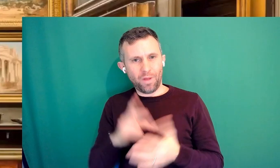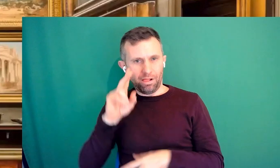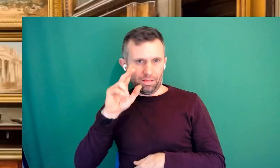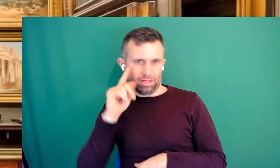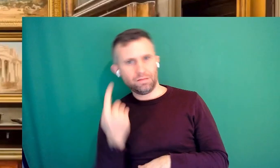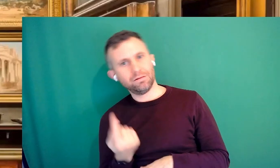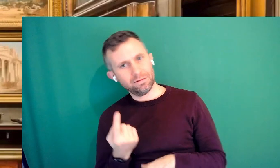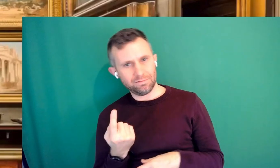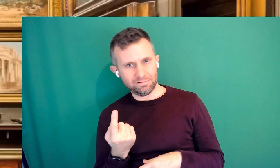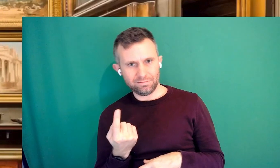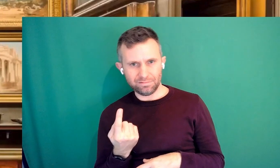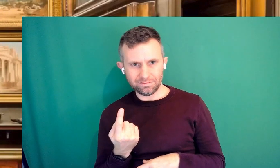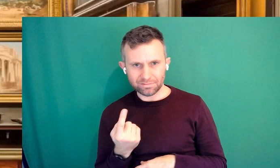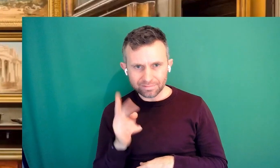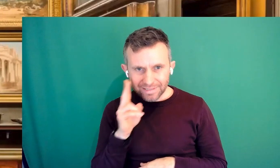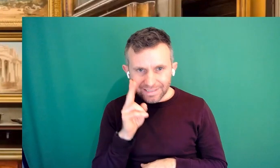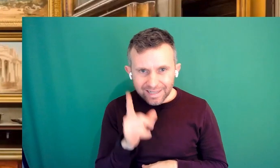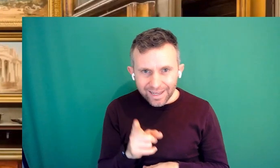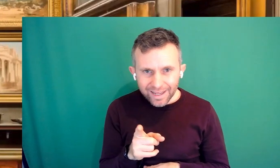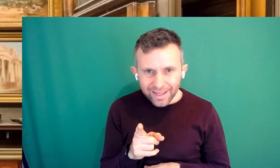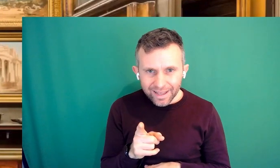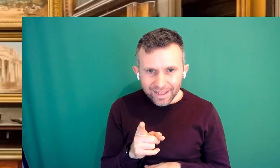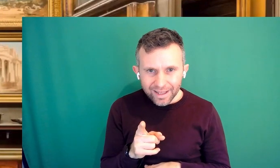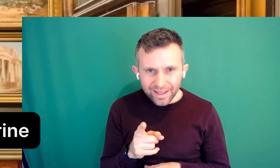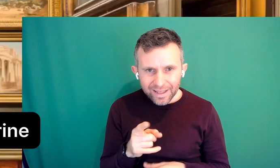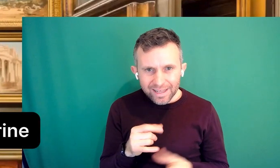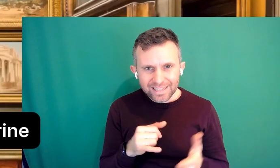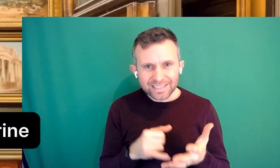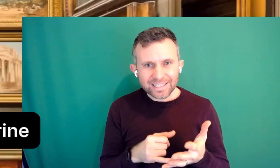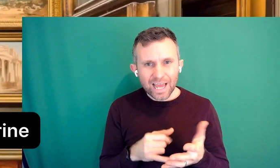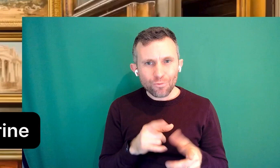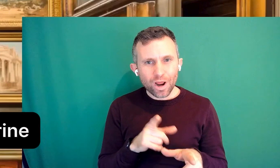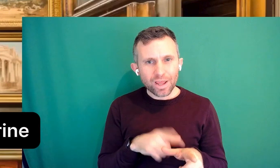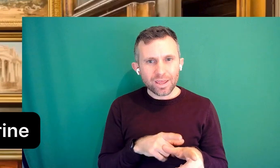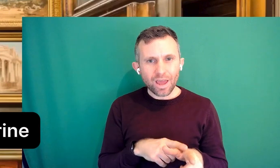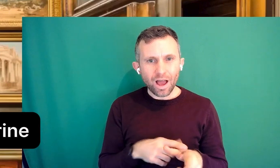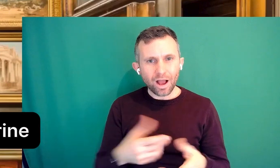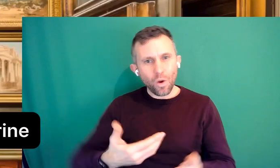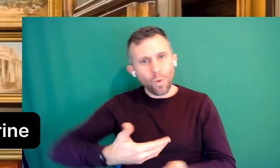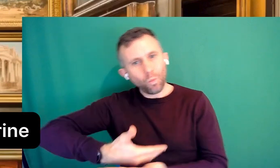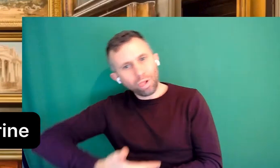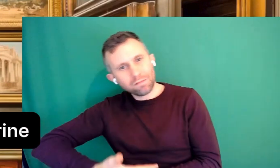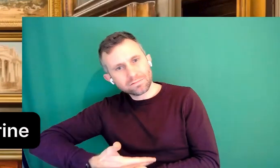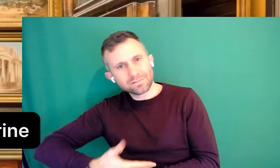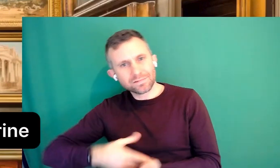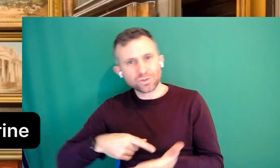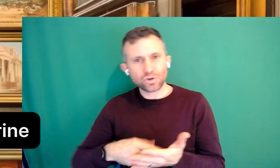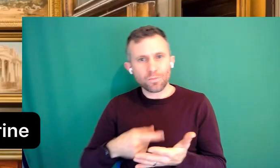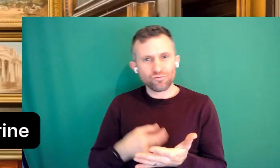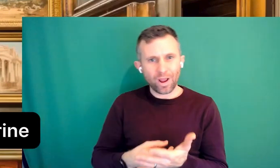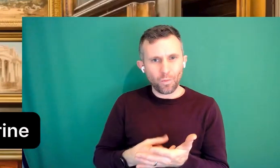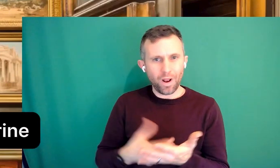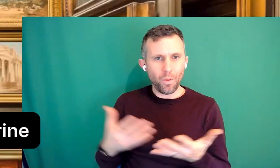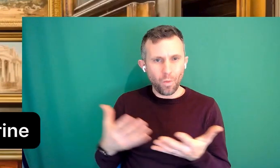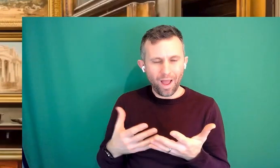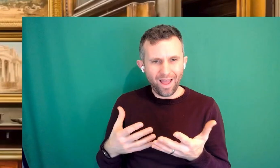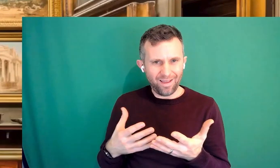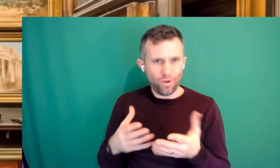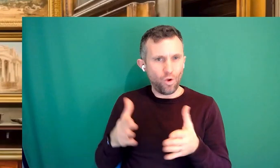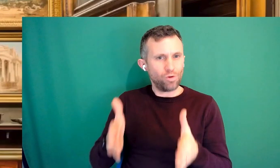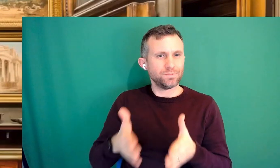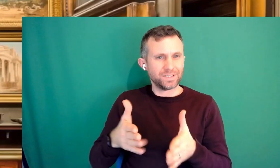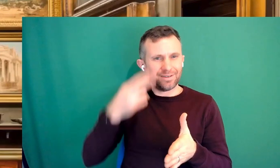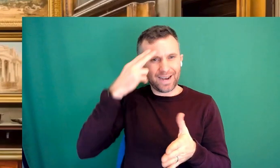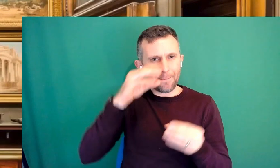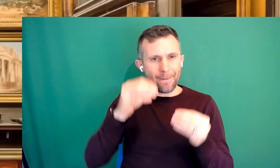On the opposite wall of the picture room, two layers of panels open up to reveal a hidden shrine called